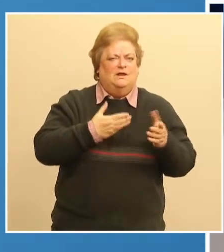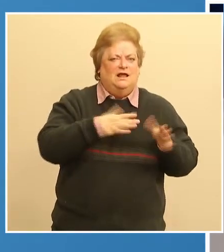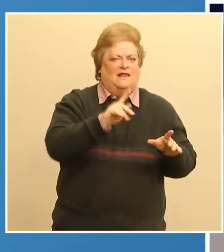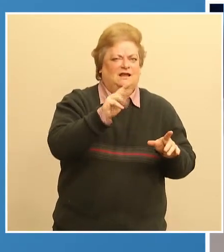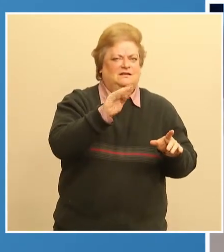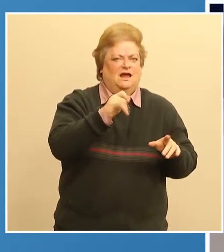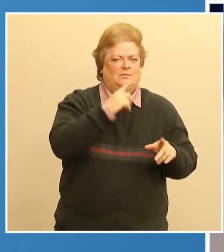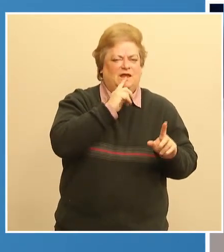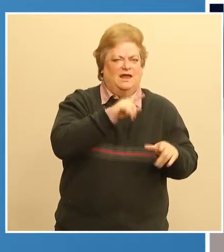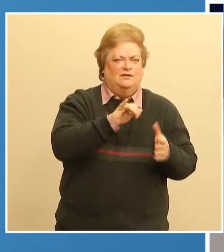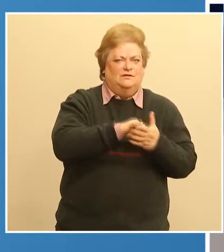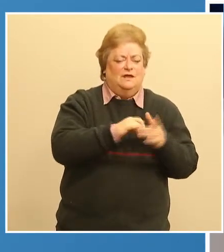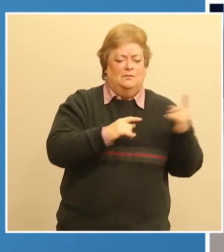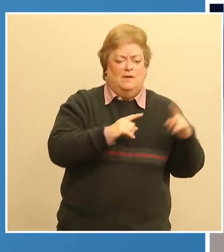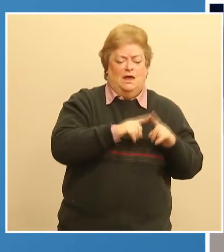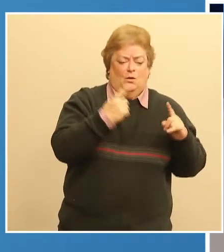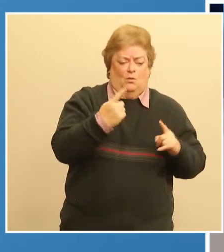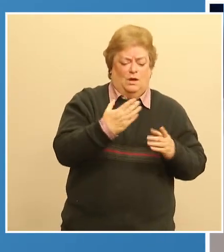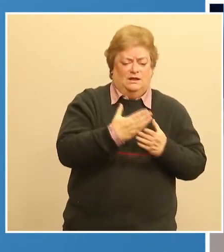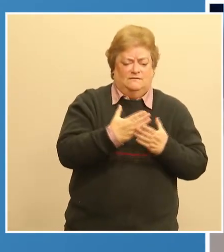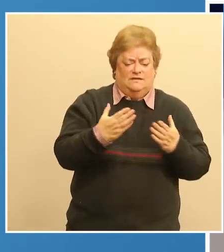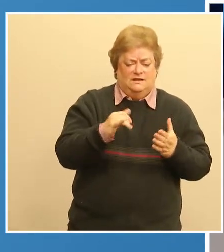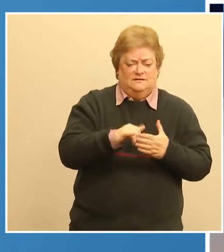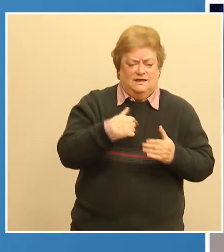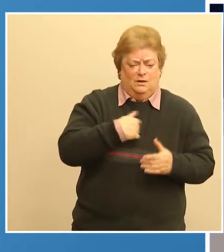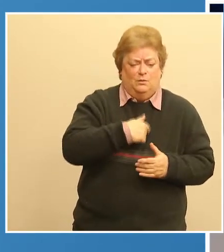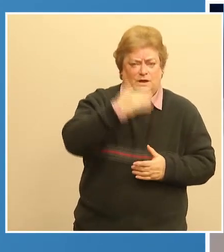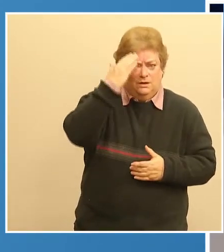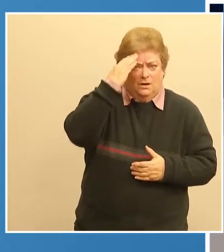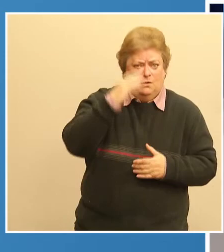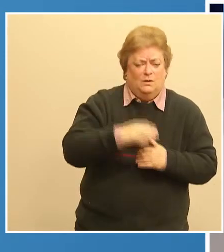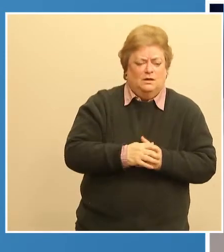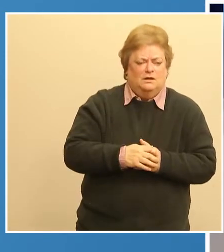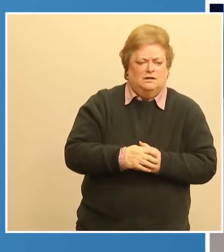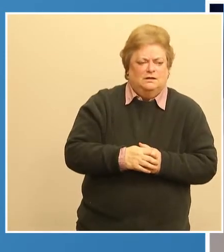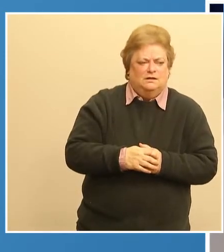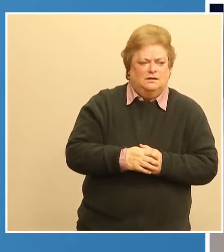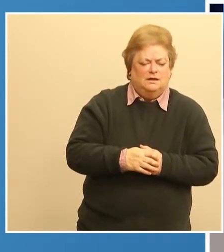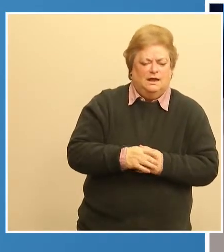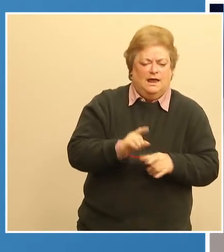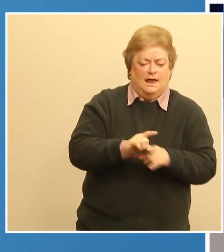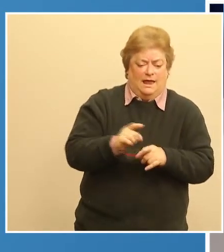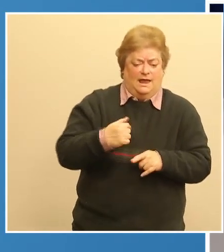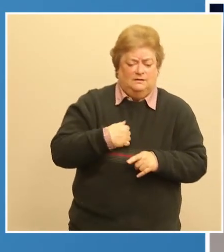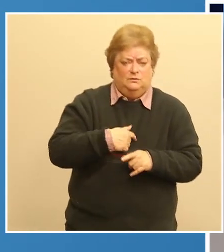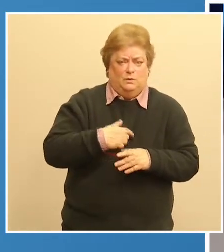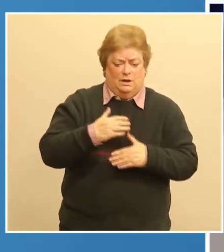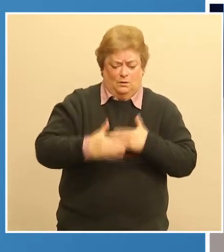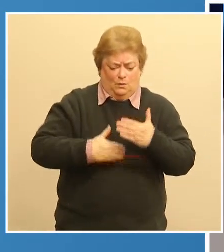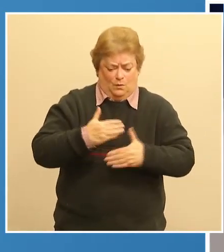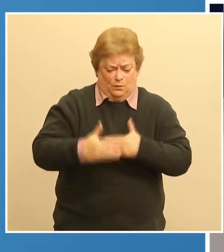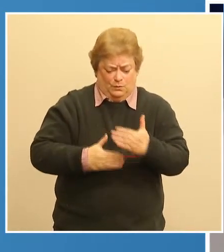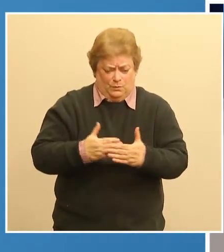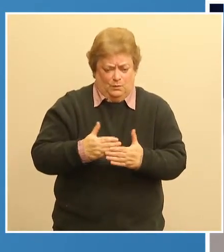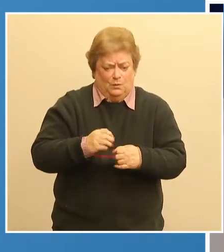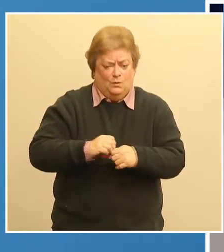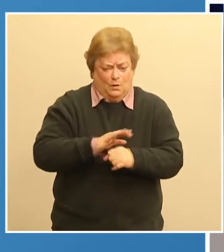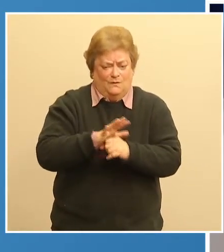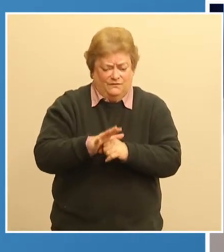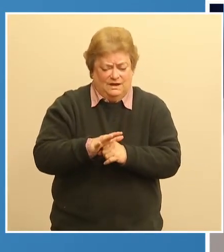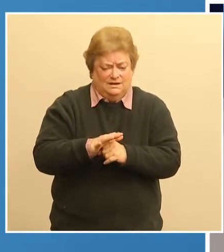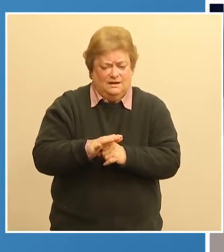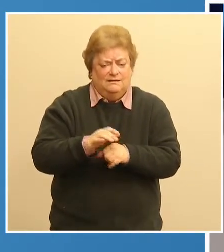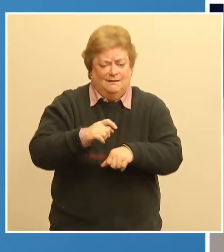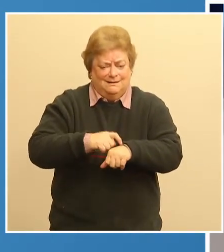going to answer that, but one of the things that we do know, like I just mentioned, as we've progressed through the pandemic in the course of